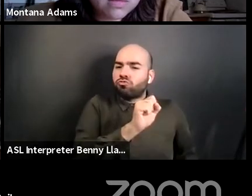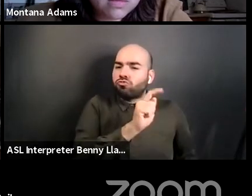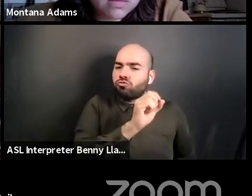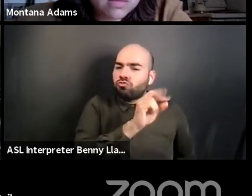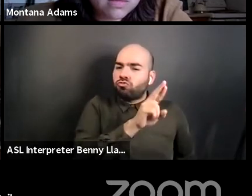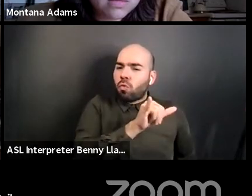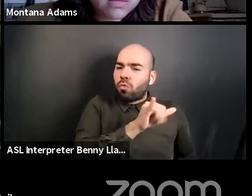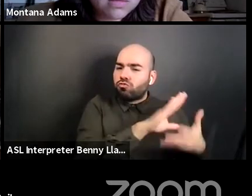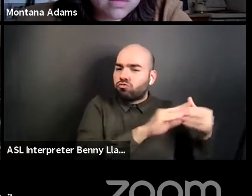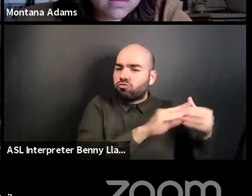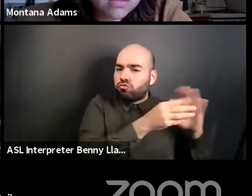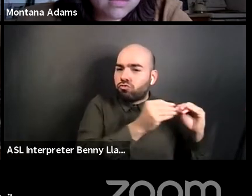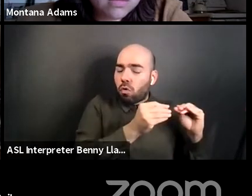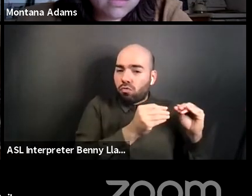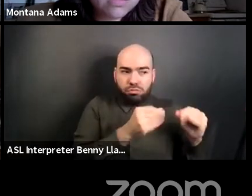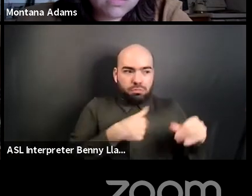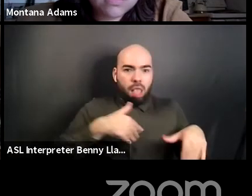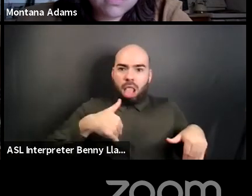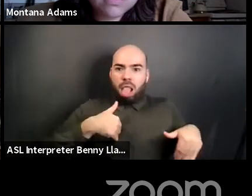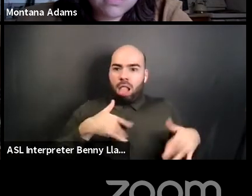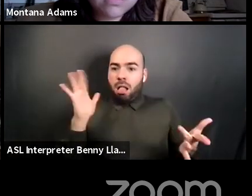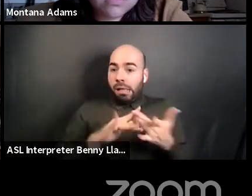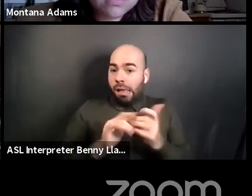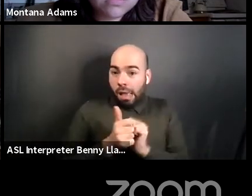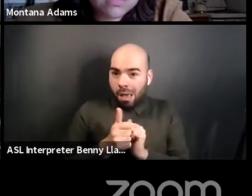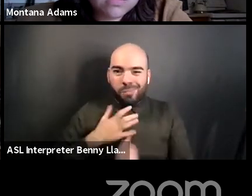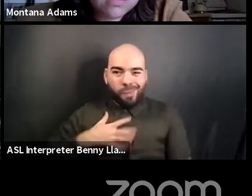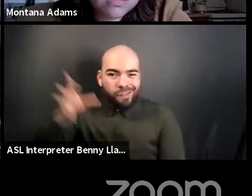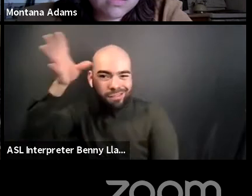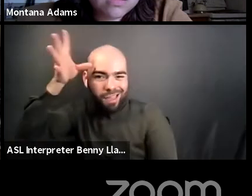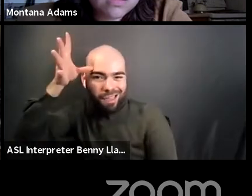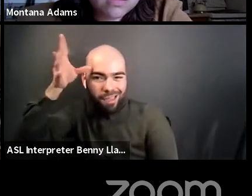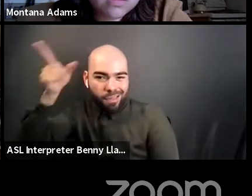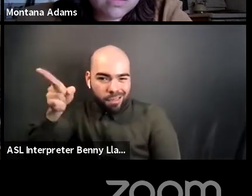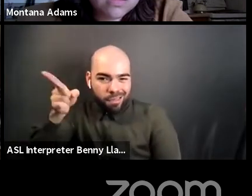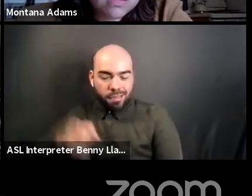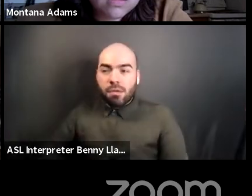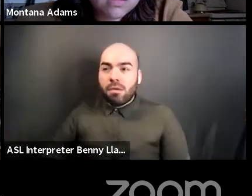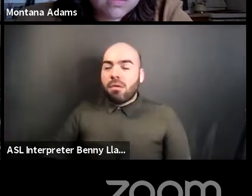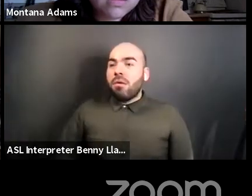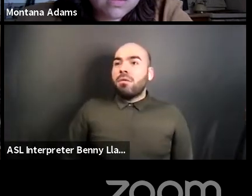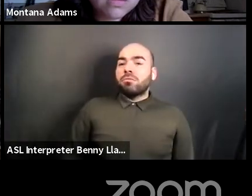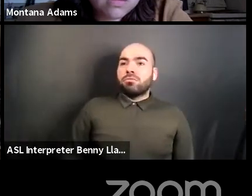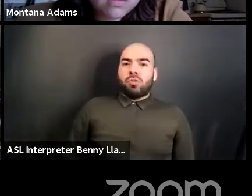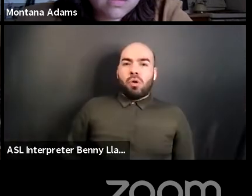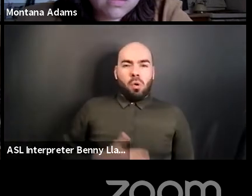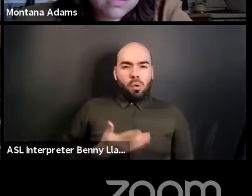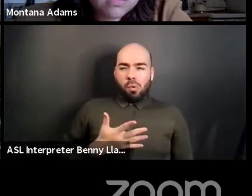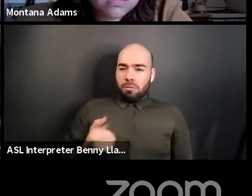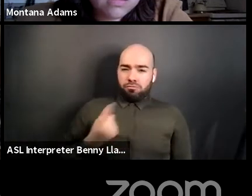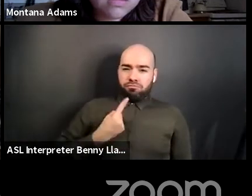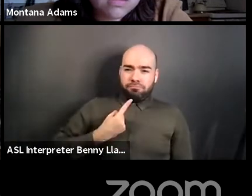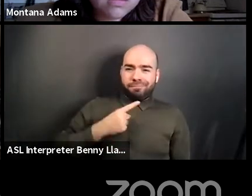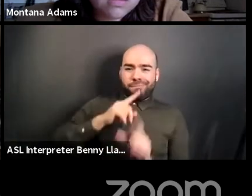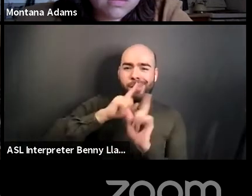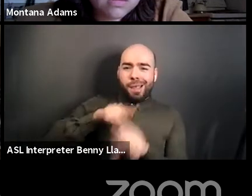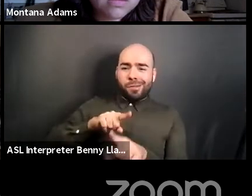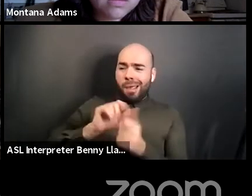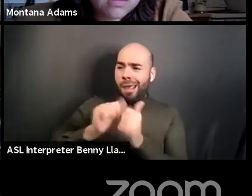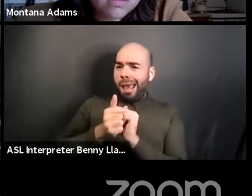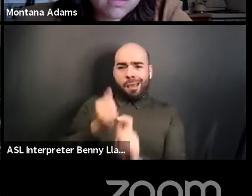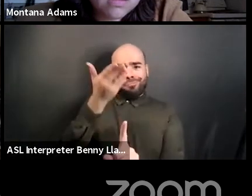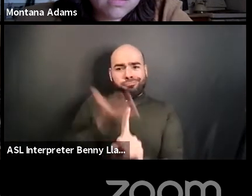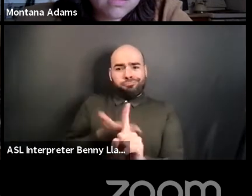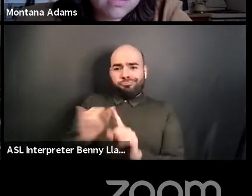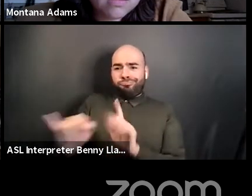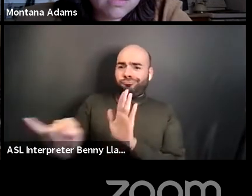father. So to answer this whole question of like, how does someone identify as Native is so